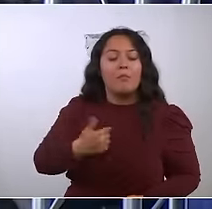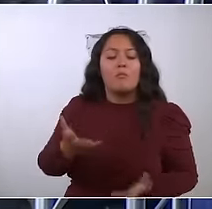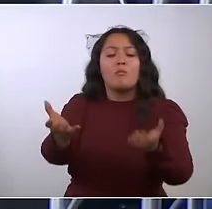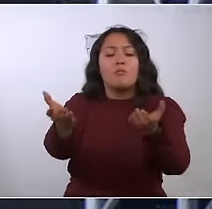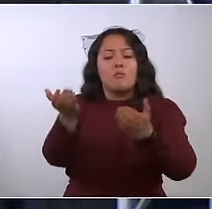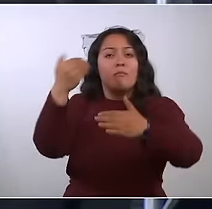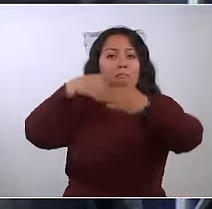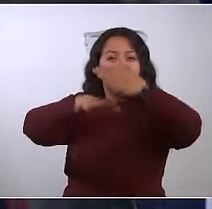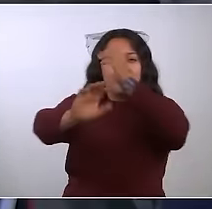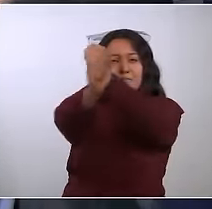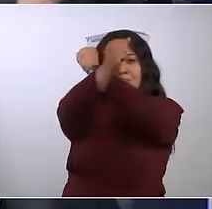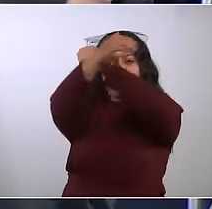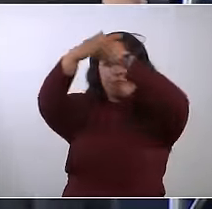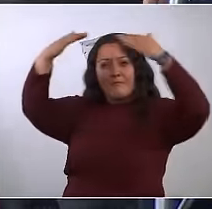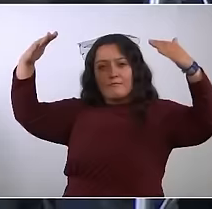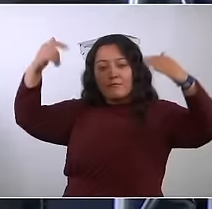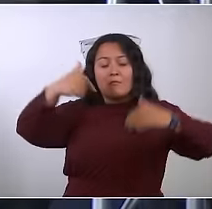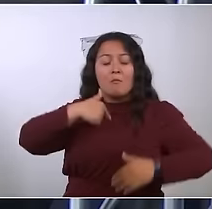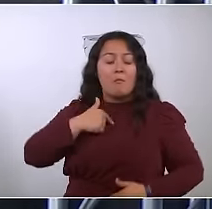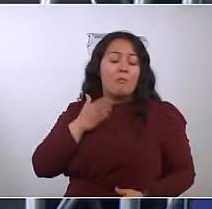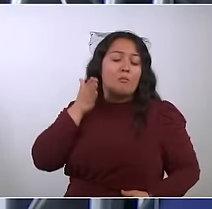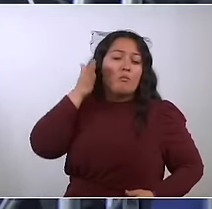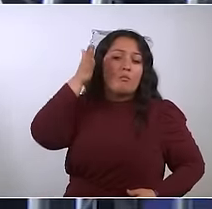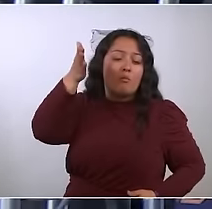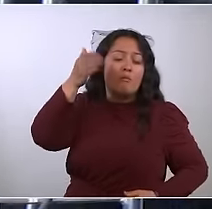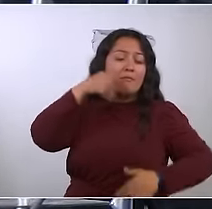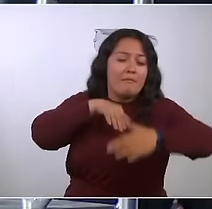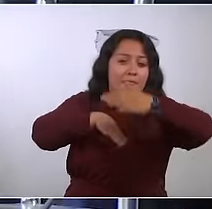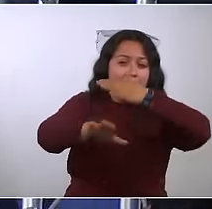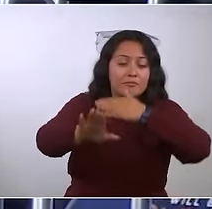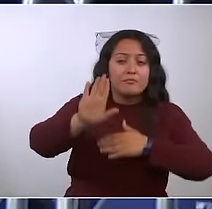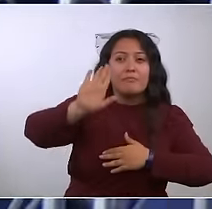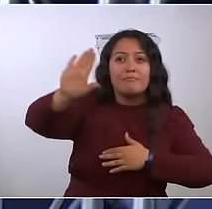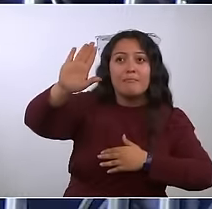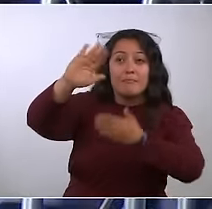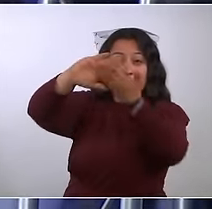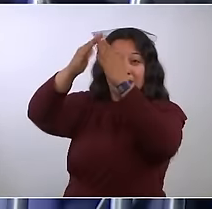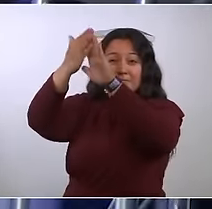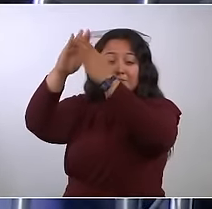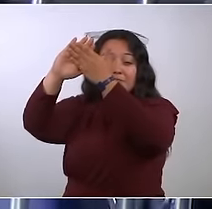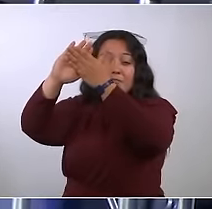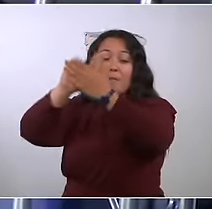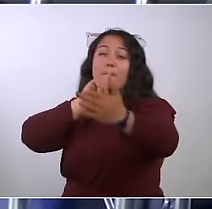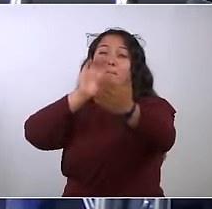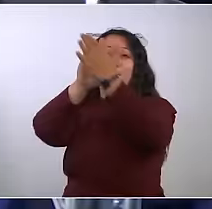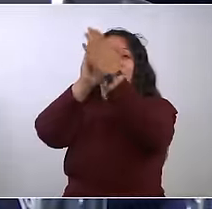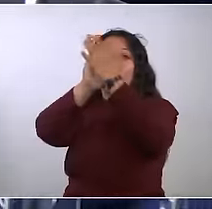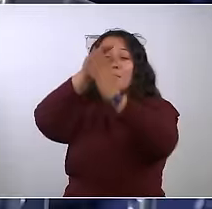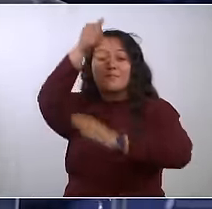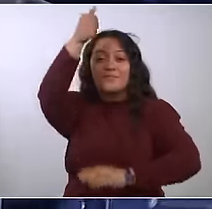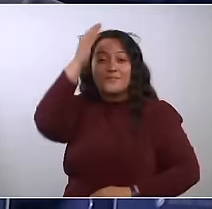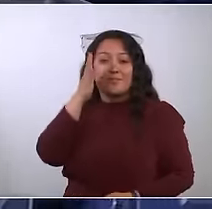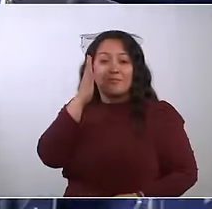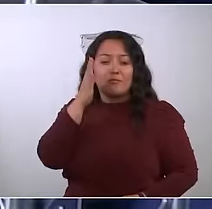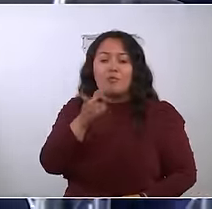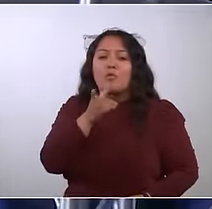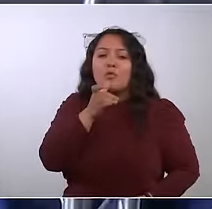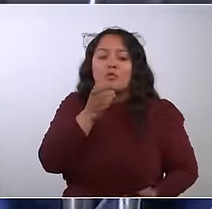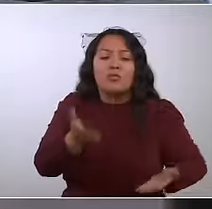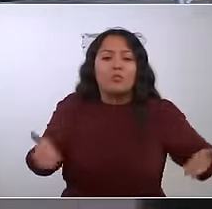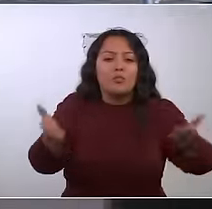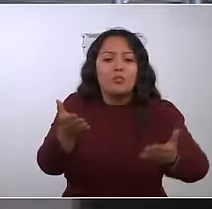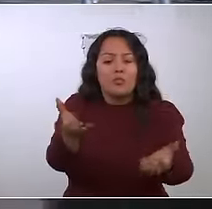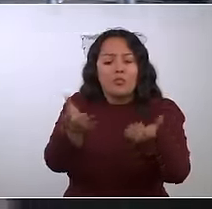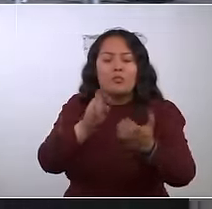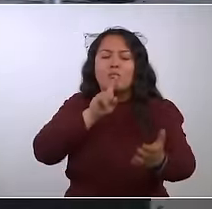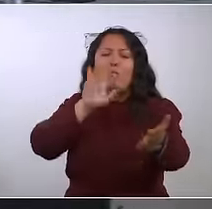Yo quiero llegar a las calles de oro. I want to get to the golden streets. Yo quiero alabar a Dios. I want to praise God. Hay alguien aquí que le